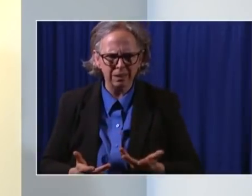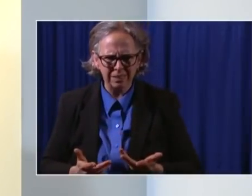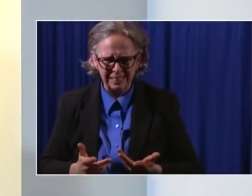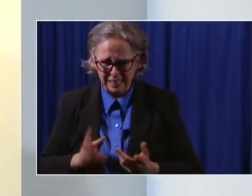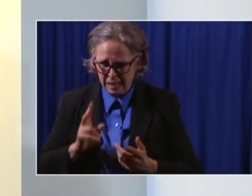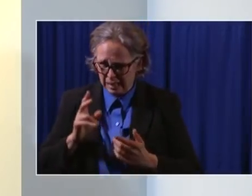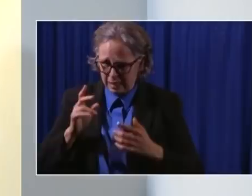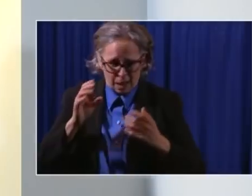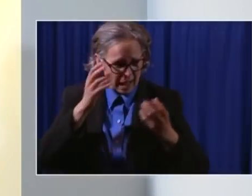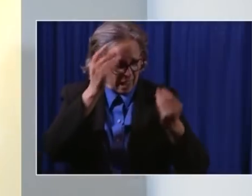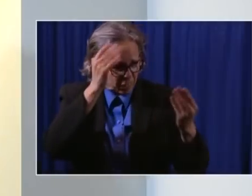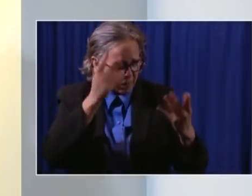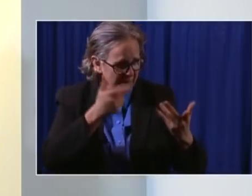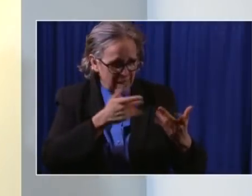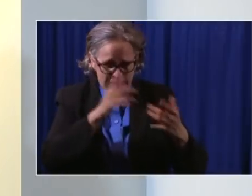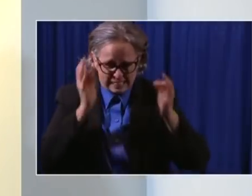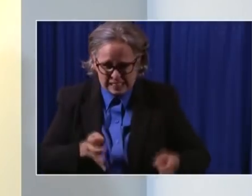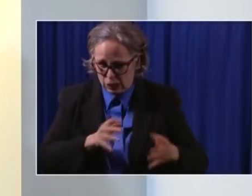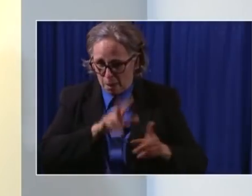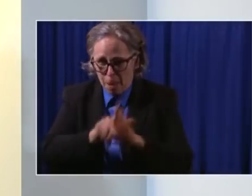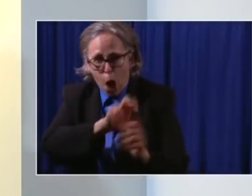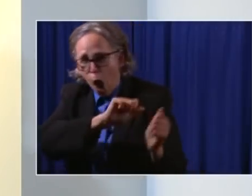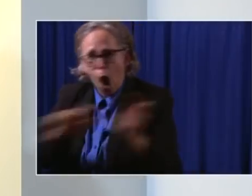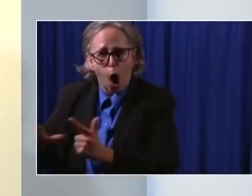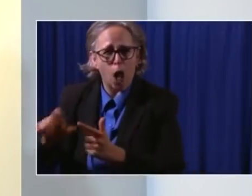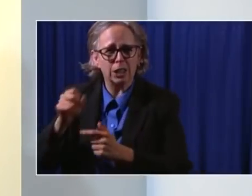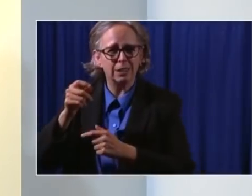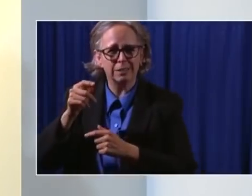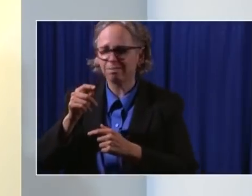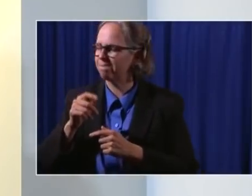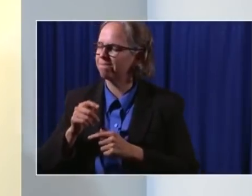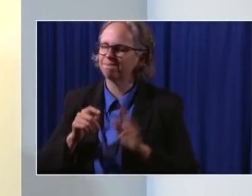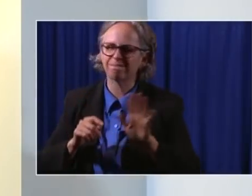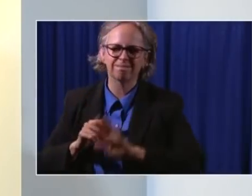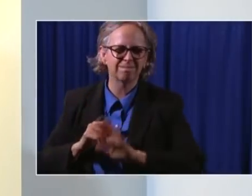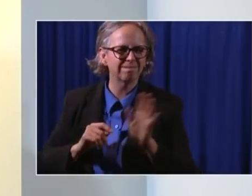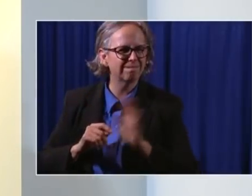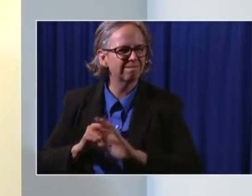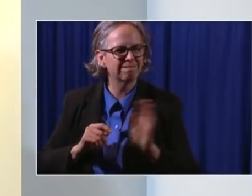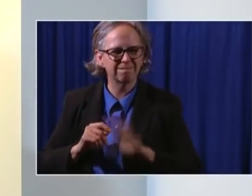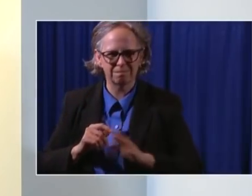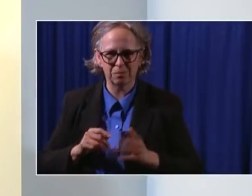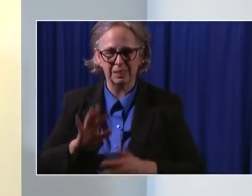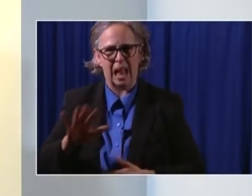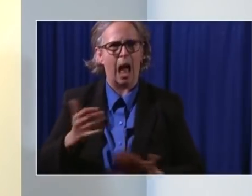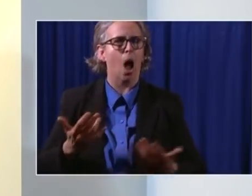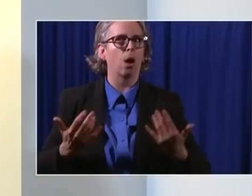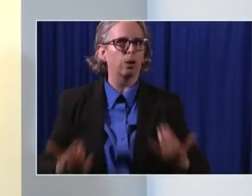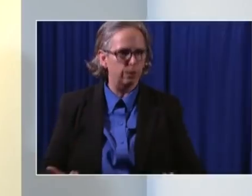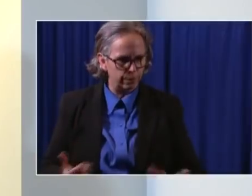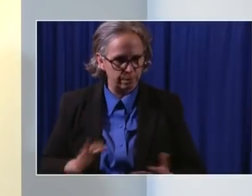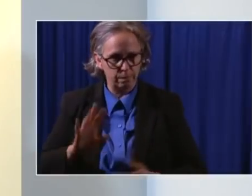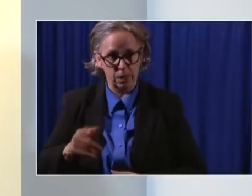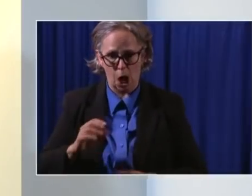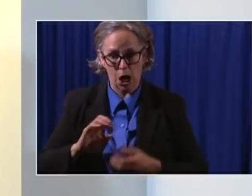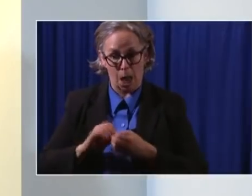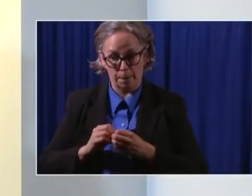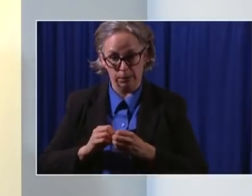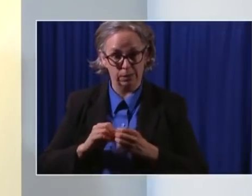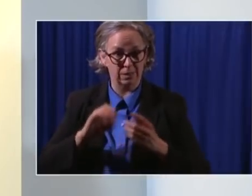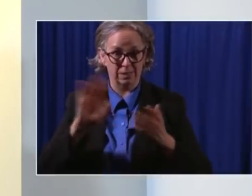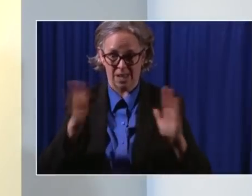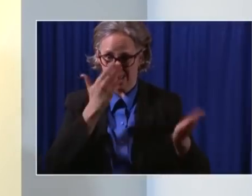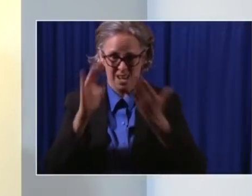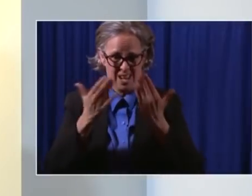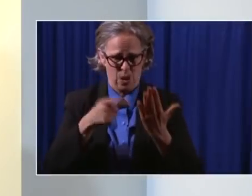circumstances, and we're doing this in an environment where we've had an increase in the number of cases, and certainly in some parts of the